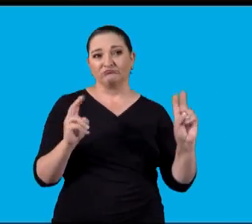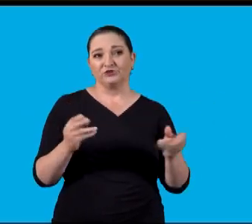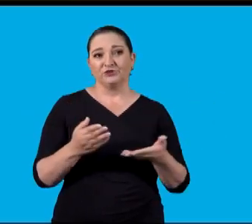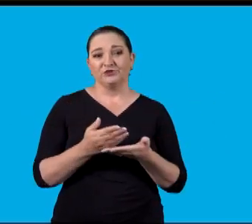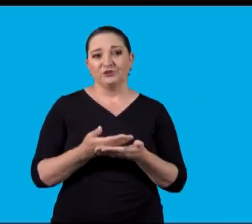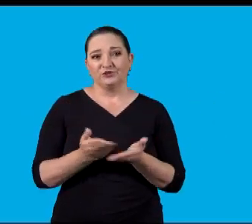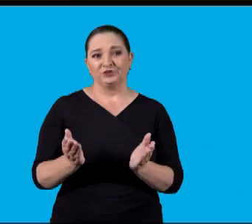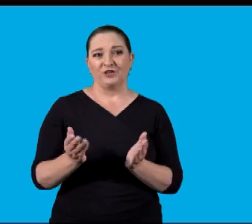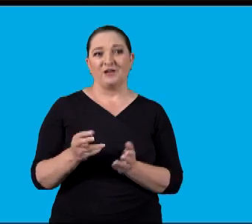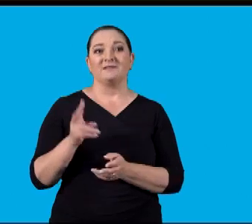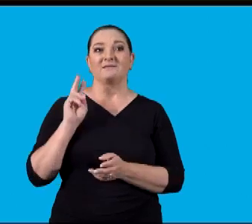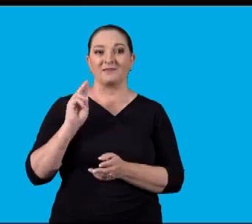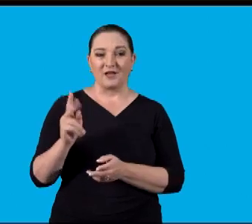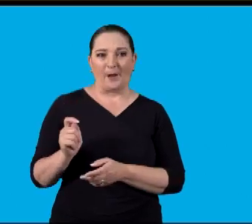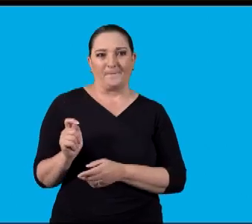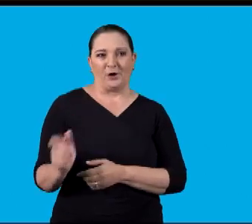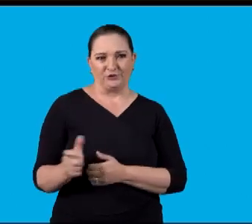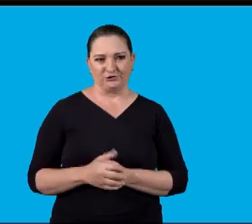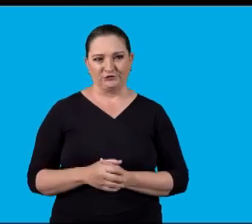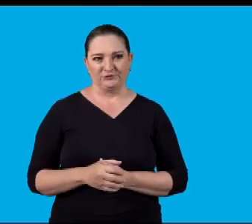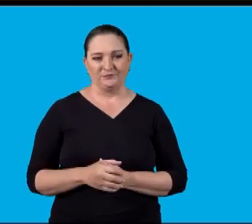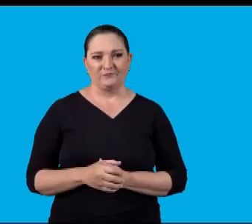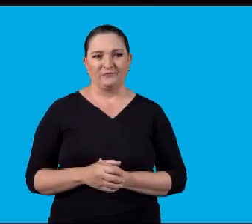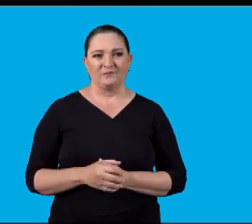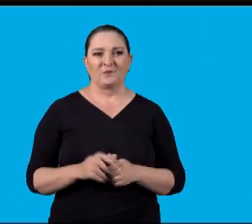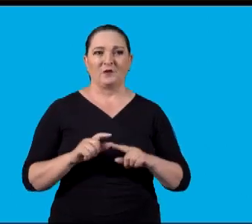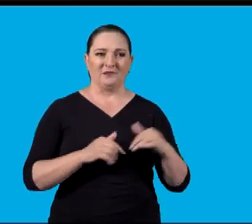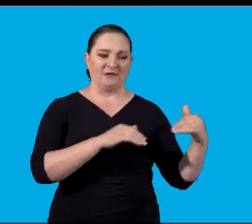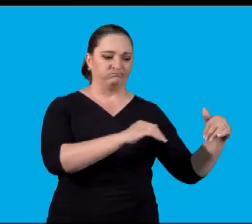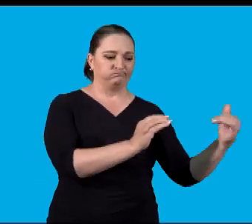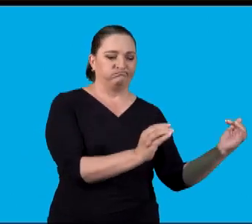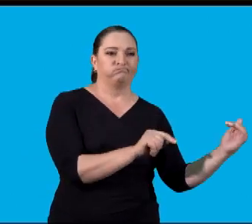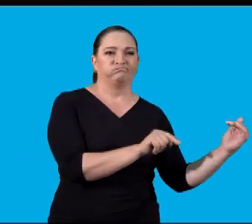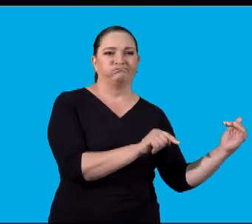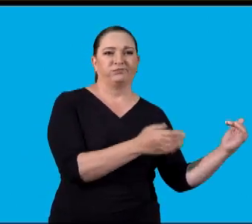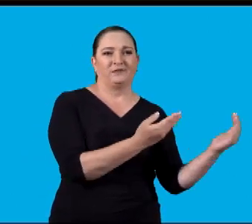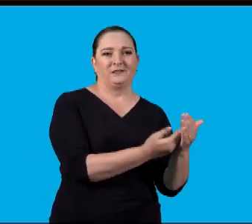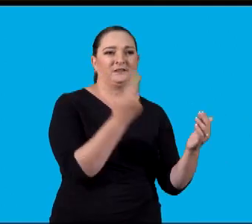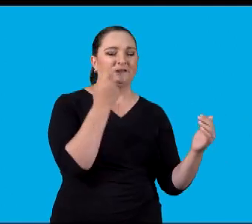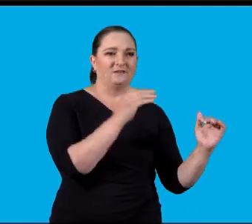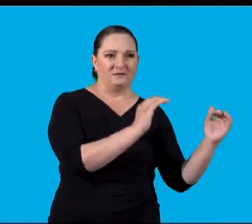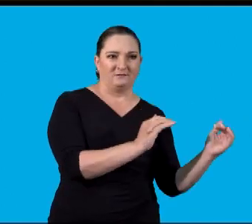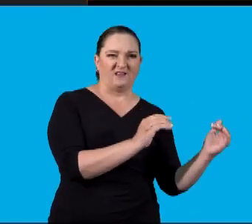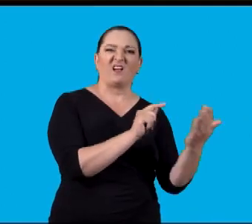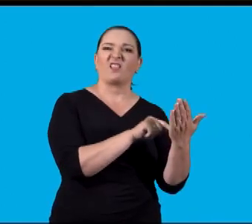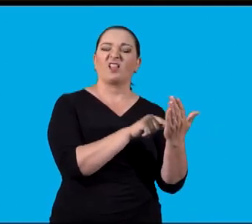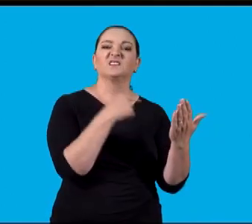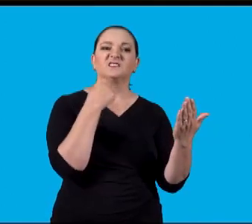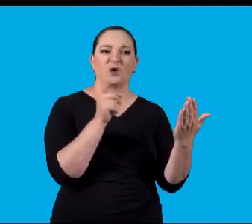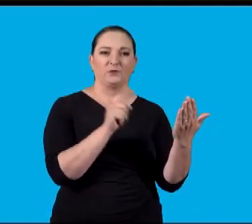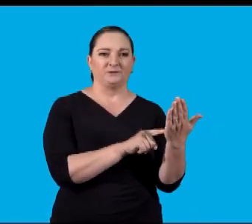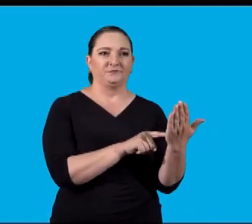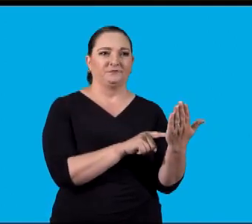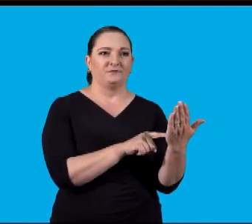and then you have your 500,000 shares there in bracket. Now, you can now come to your calculator and you now